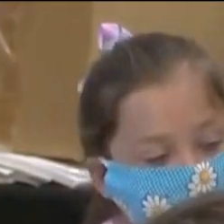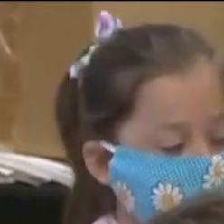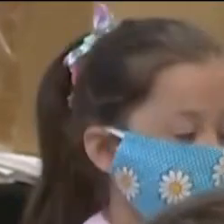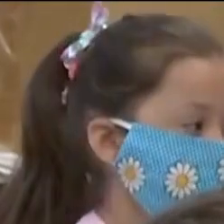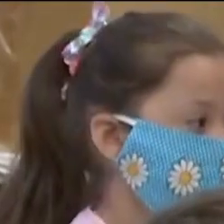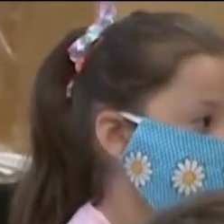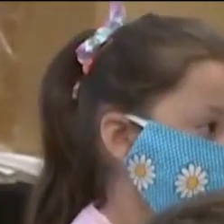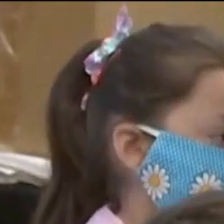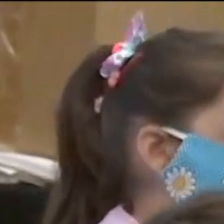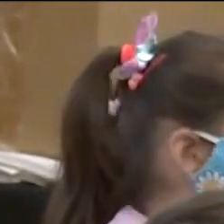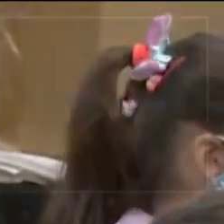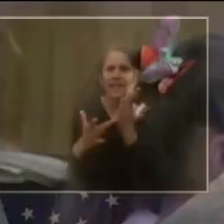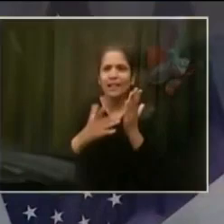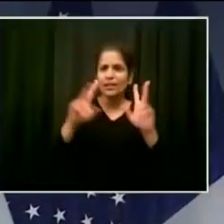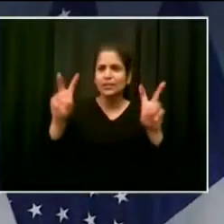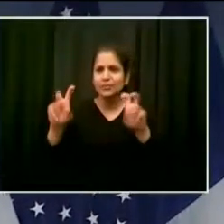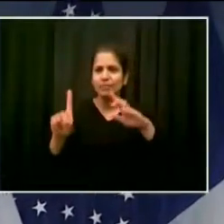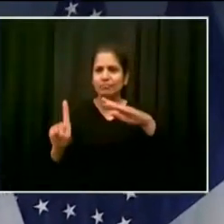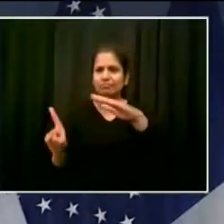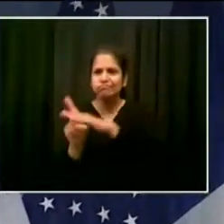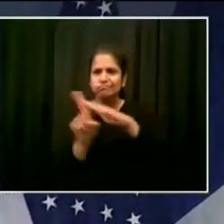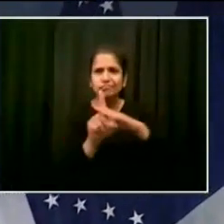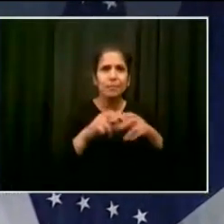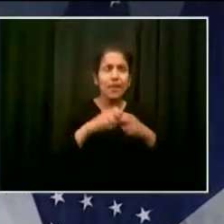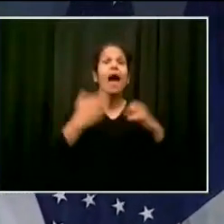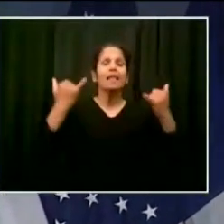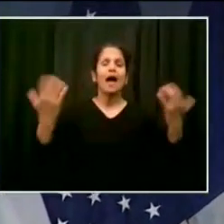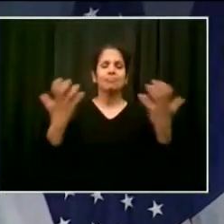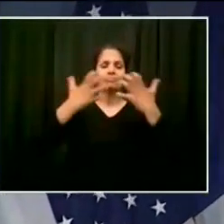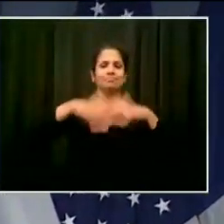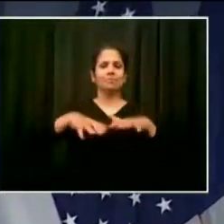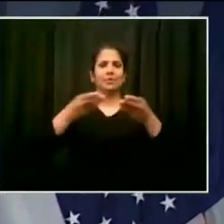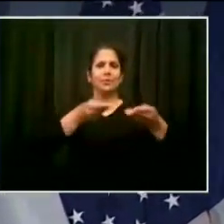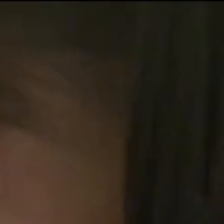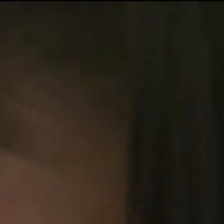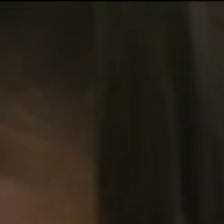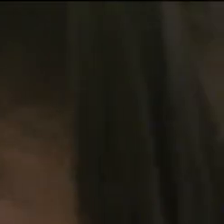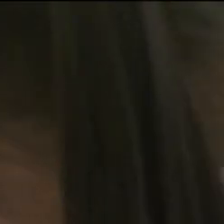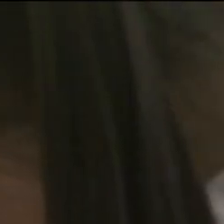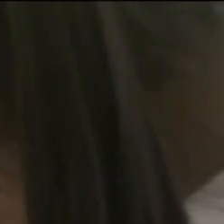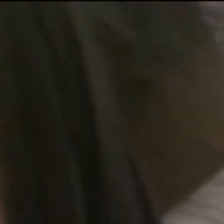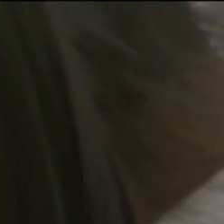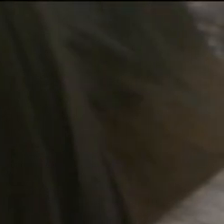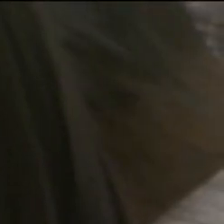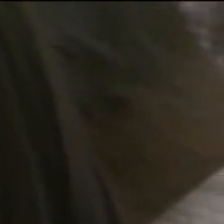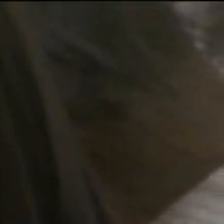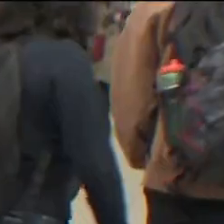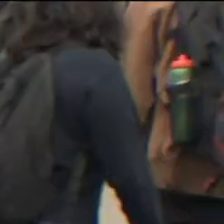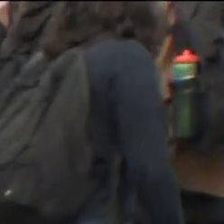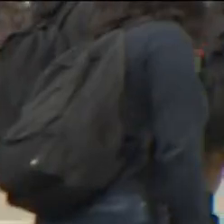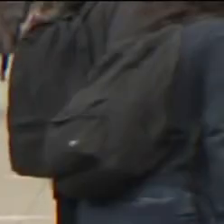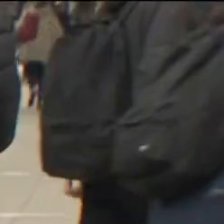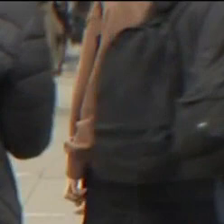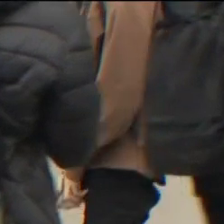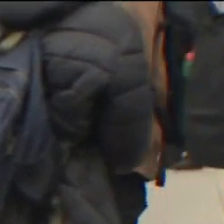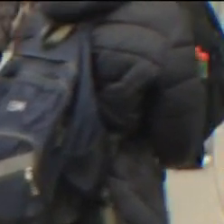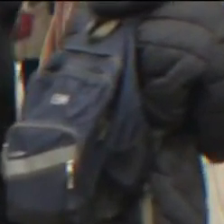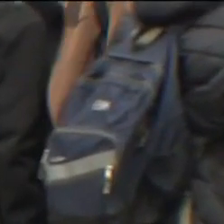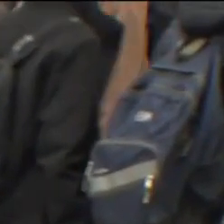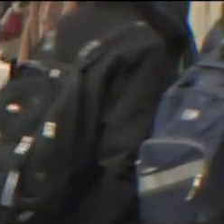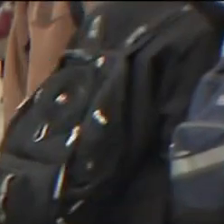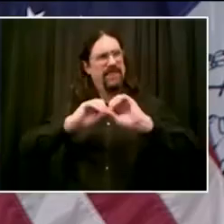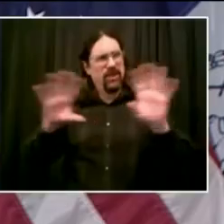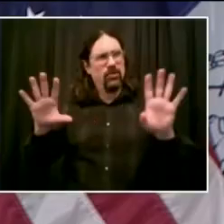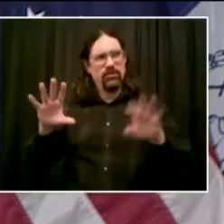to adjust, but it's part of the new normal. Mayor de Blasio says right now Plan A is to get as many kids back into the classroom as possible on